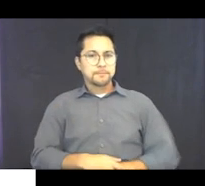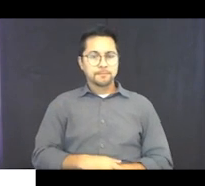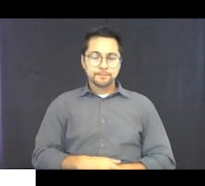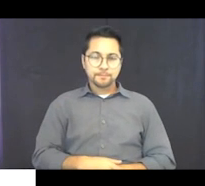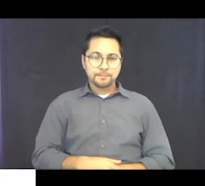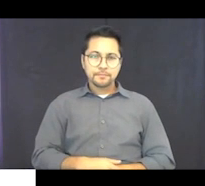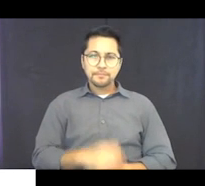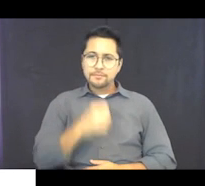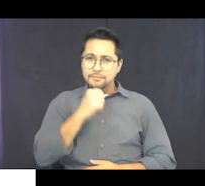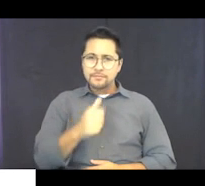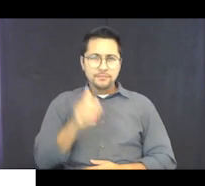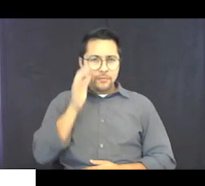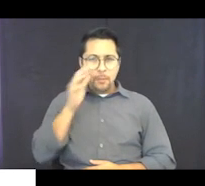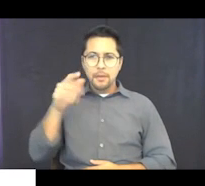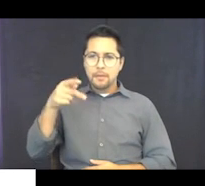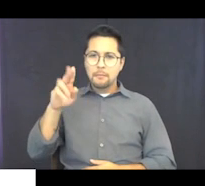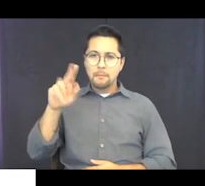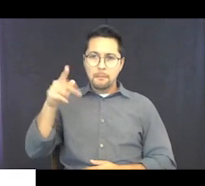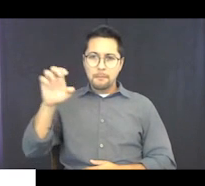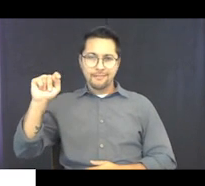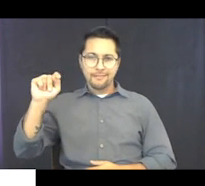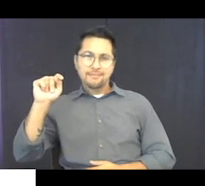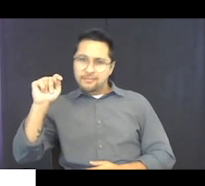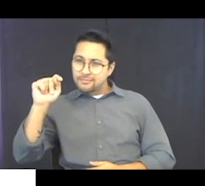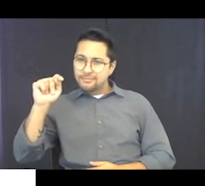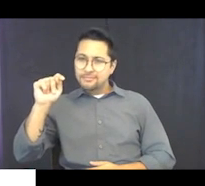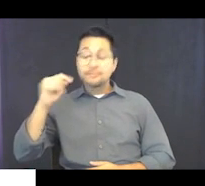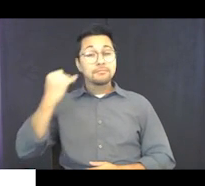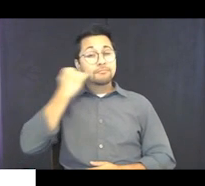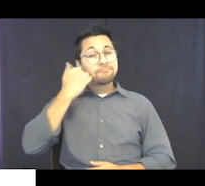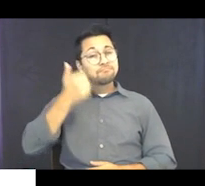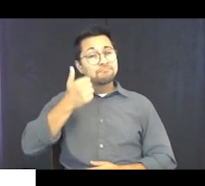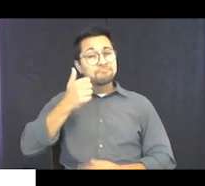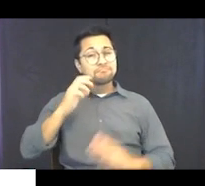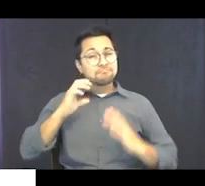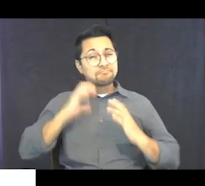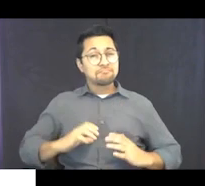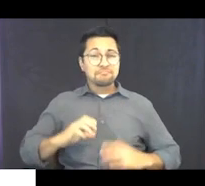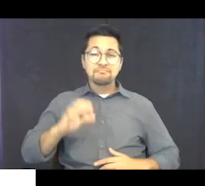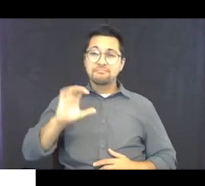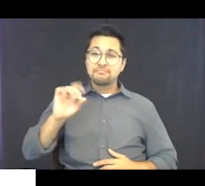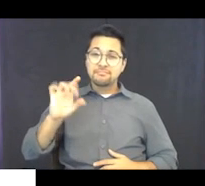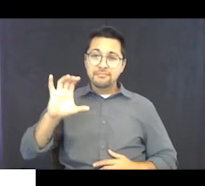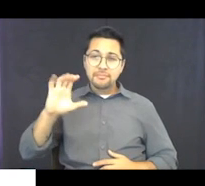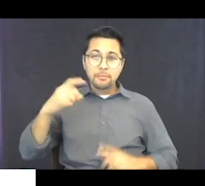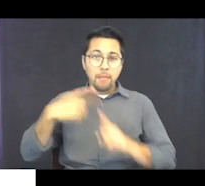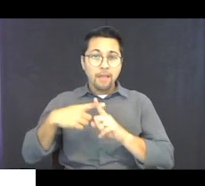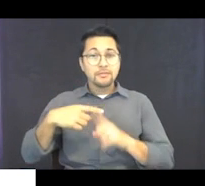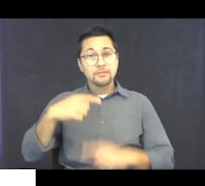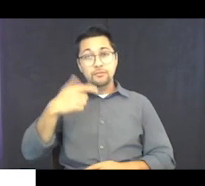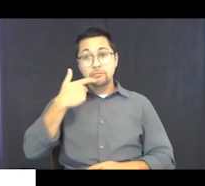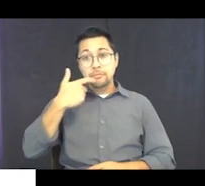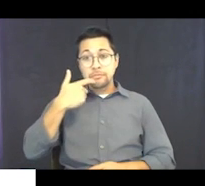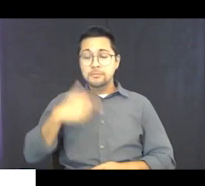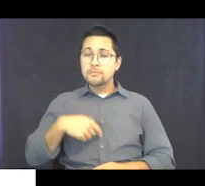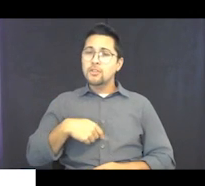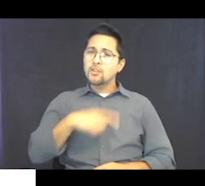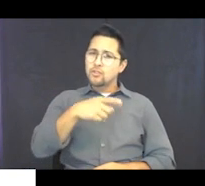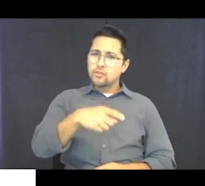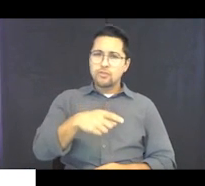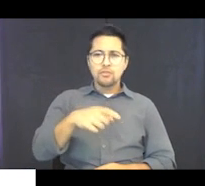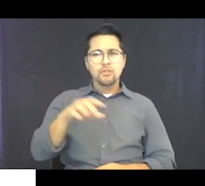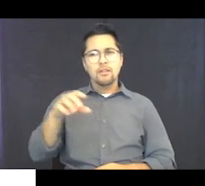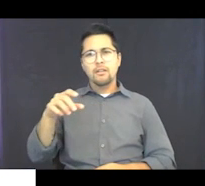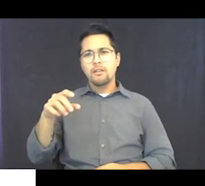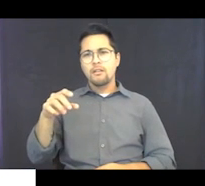Don't be a puppet. If you are a consumer's CDC Plus representative, you and no one else are